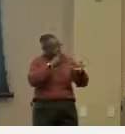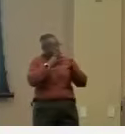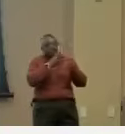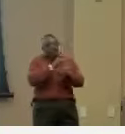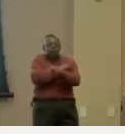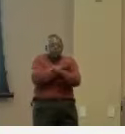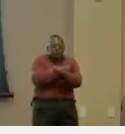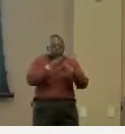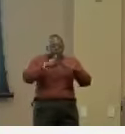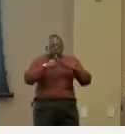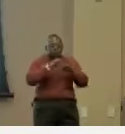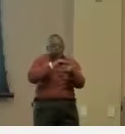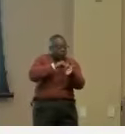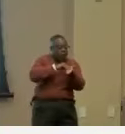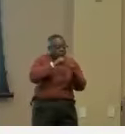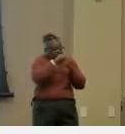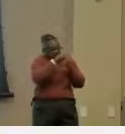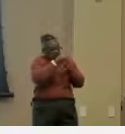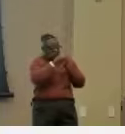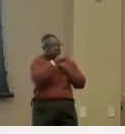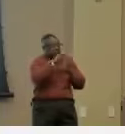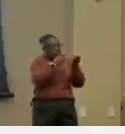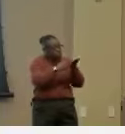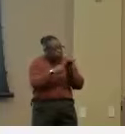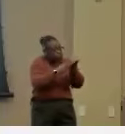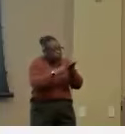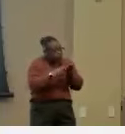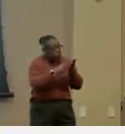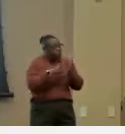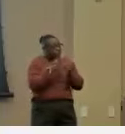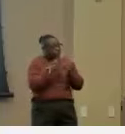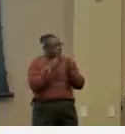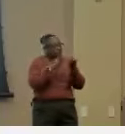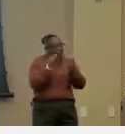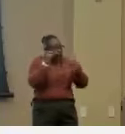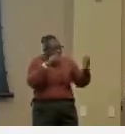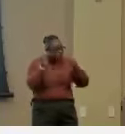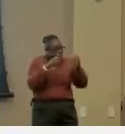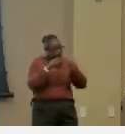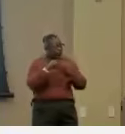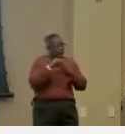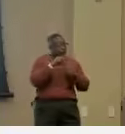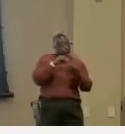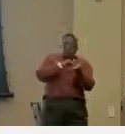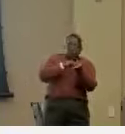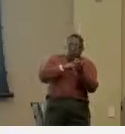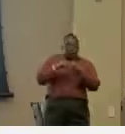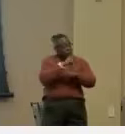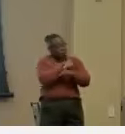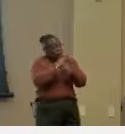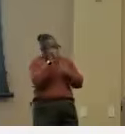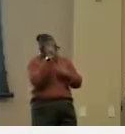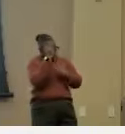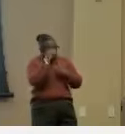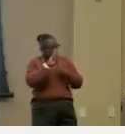the rheumatologist recommends CAR T cells, and based on their discussions, based on the rheumatologist and the patient's knowledge of their specific